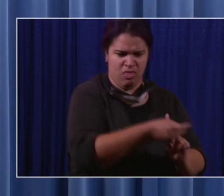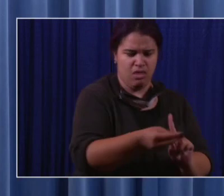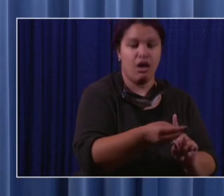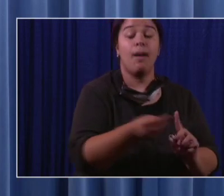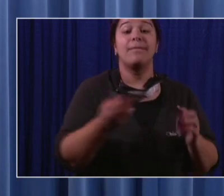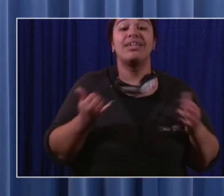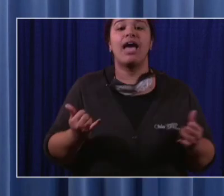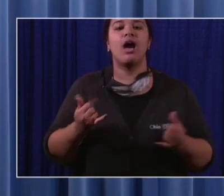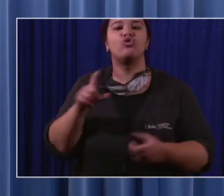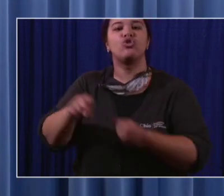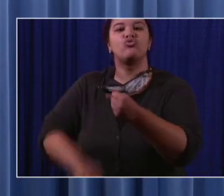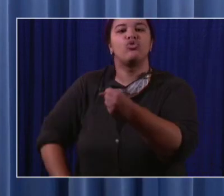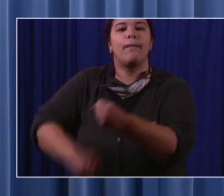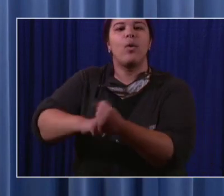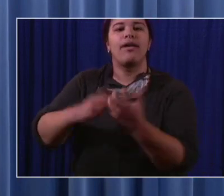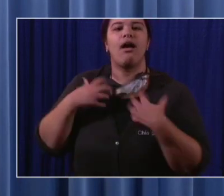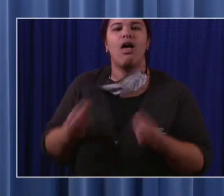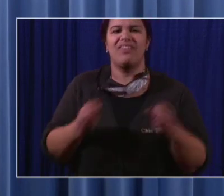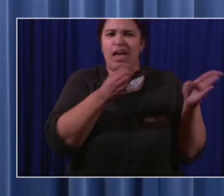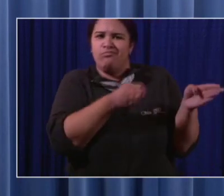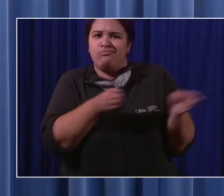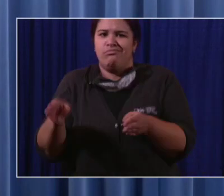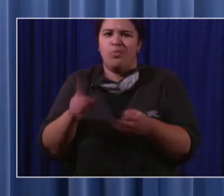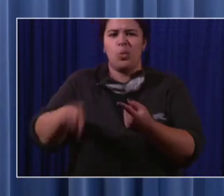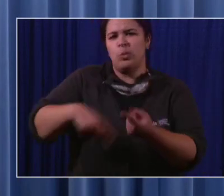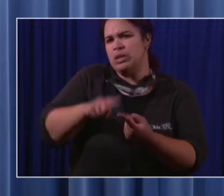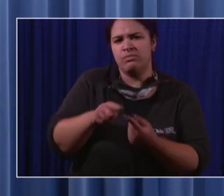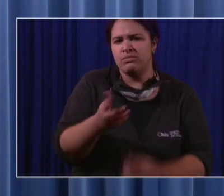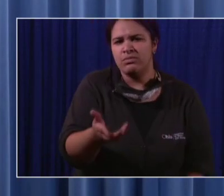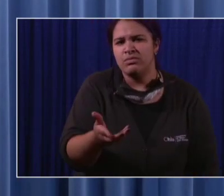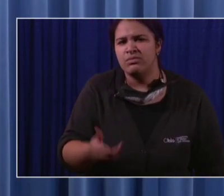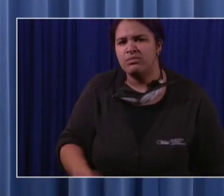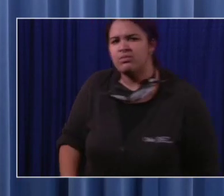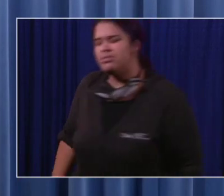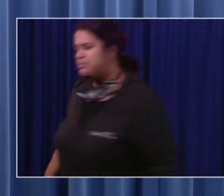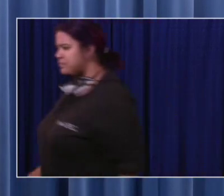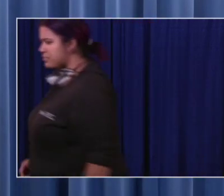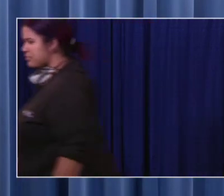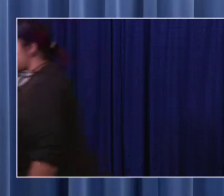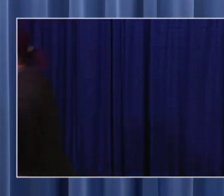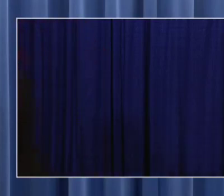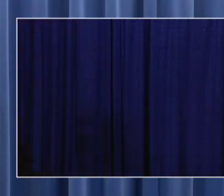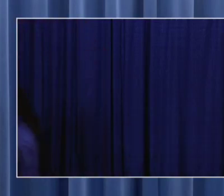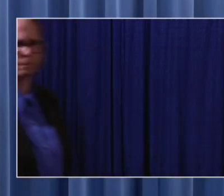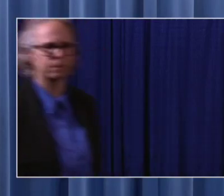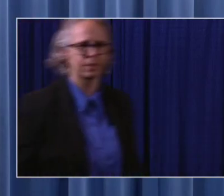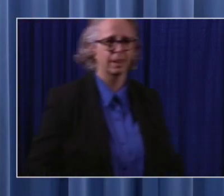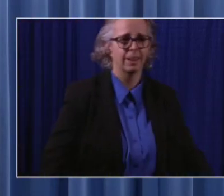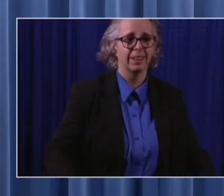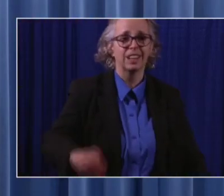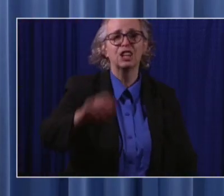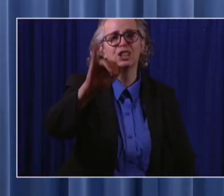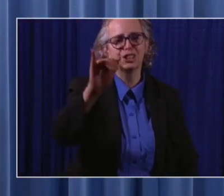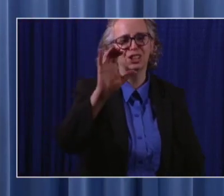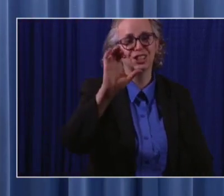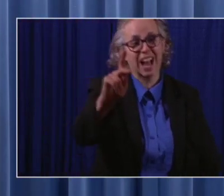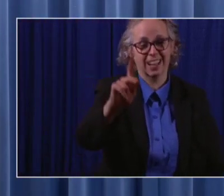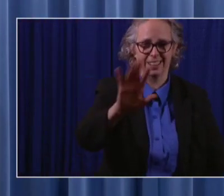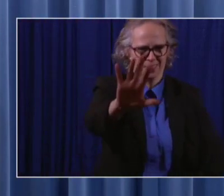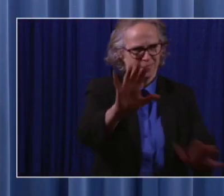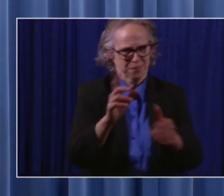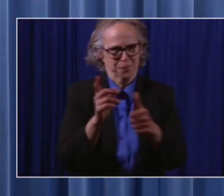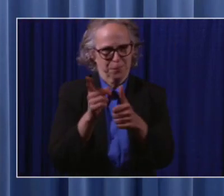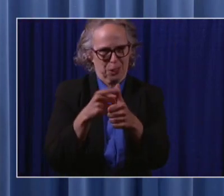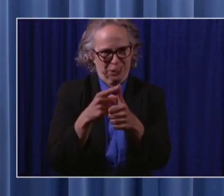Jack, first of all, our goal has always